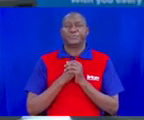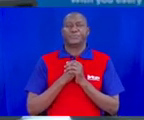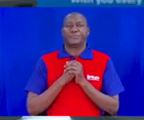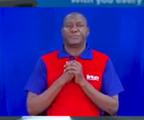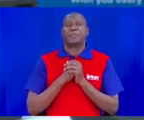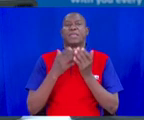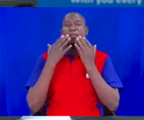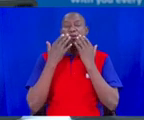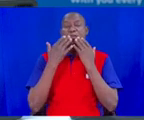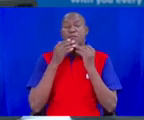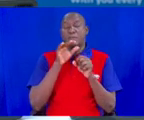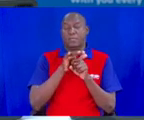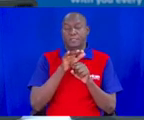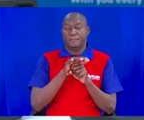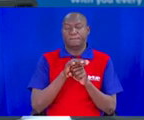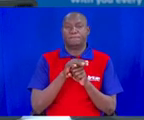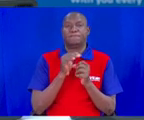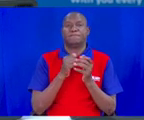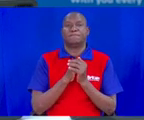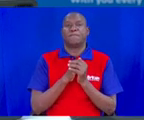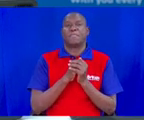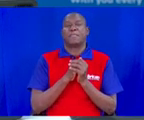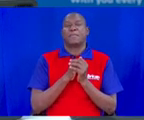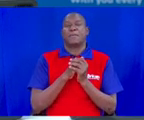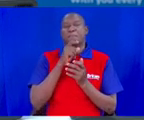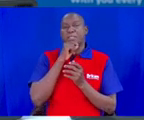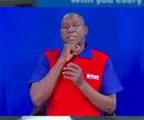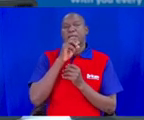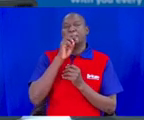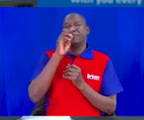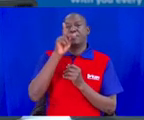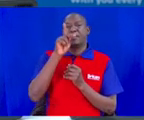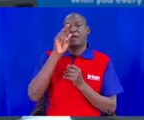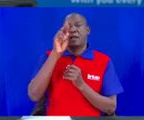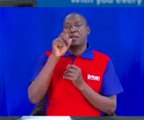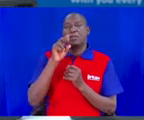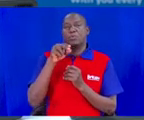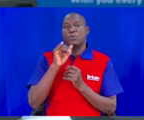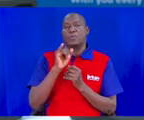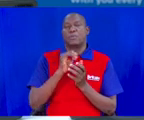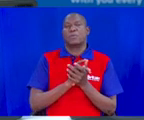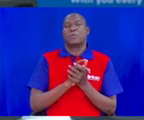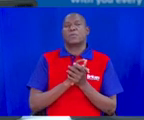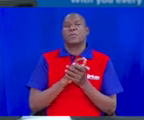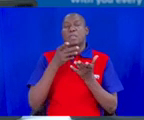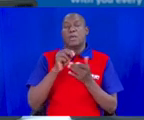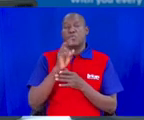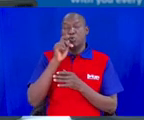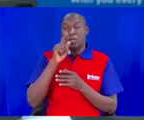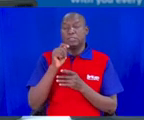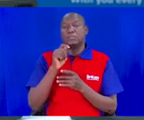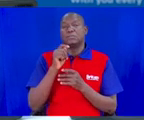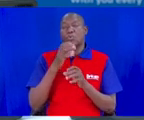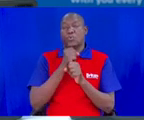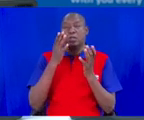Thank you very much, Mr. Kaniu, for that answer. Unit holders, we'd like to